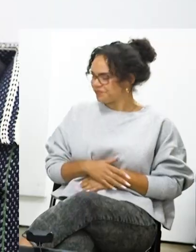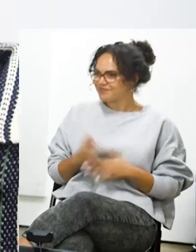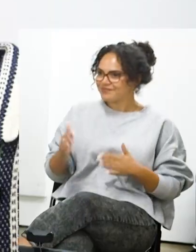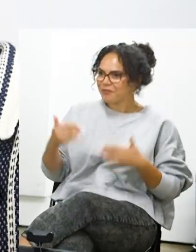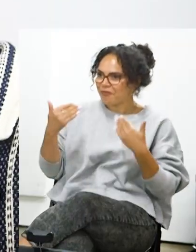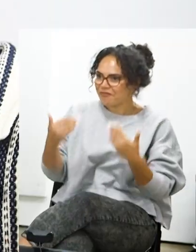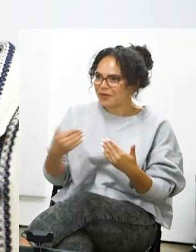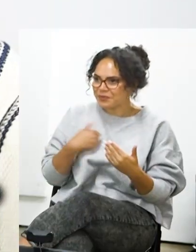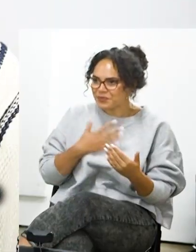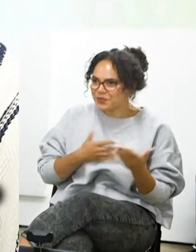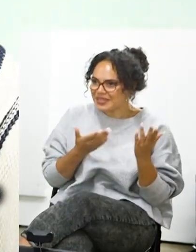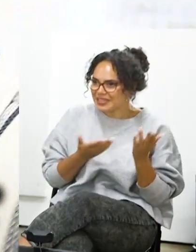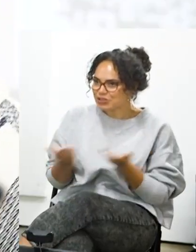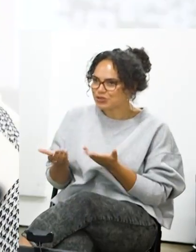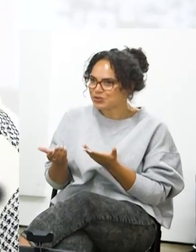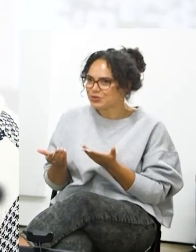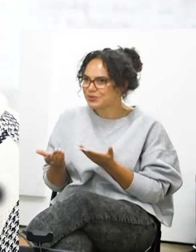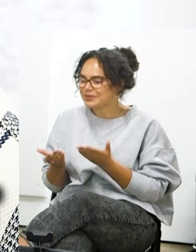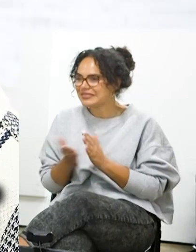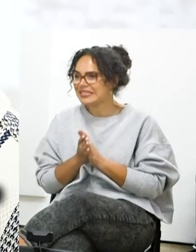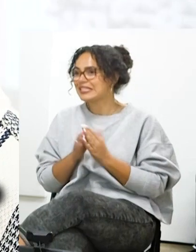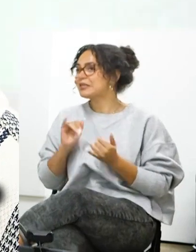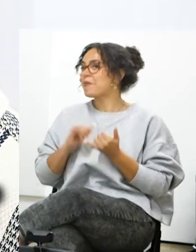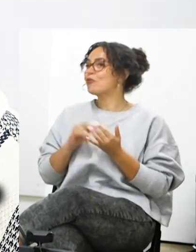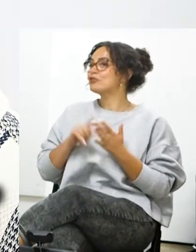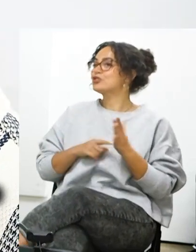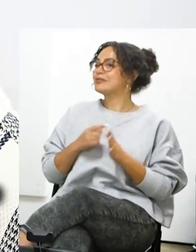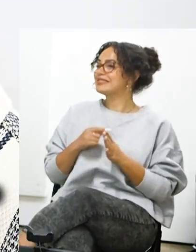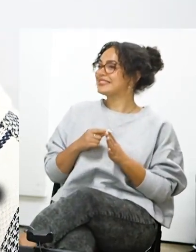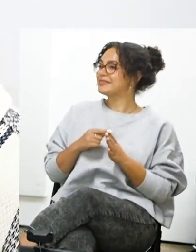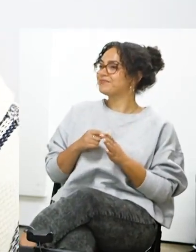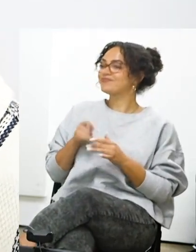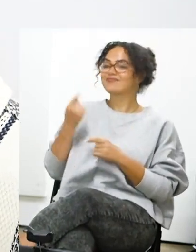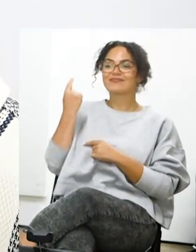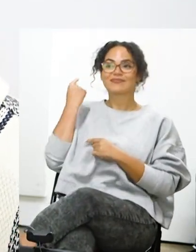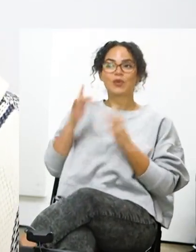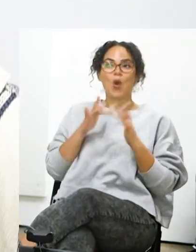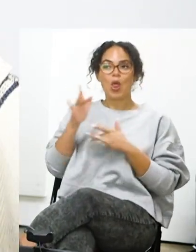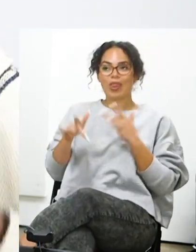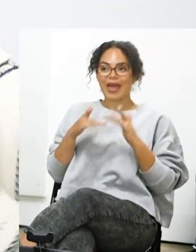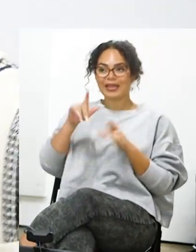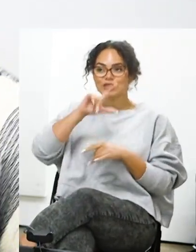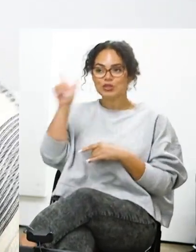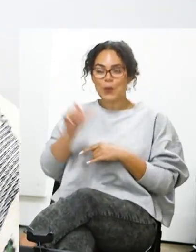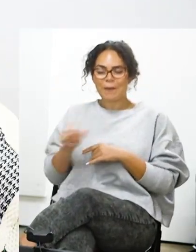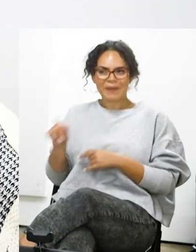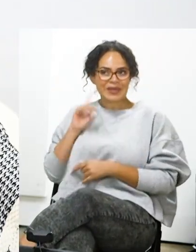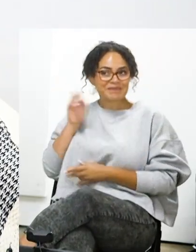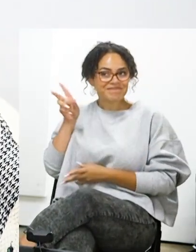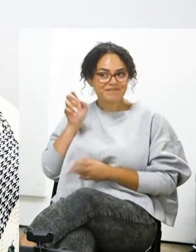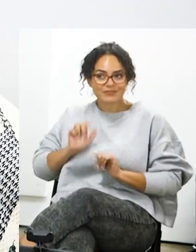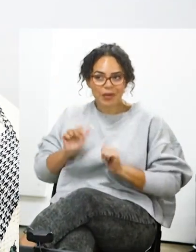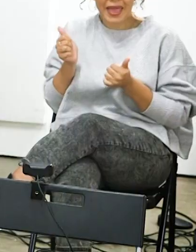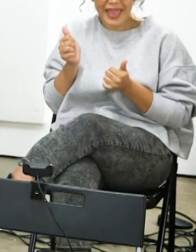on, we're now going to introduce Zipporah Johnson, who's with us online via Zoom. Can you hear us okay, Zipporah?